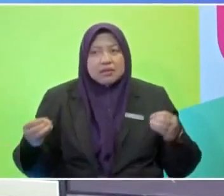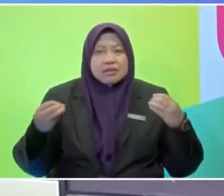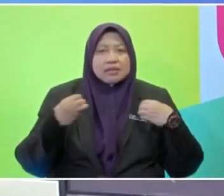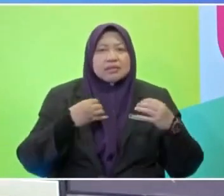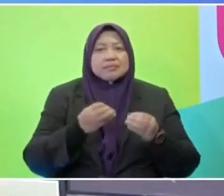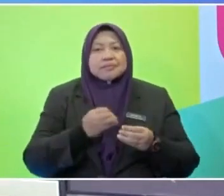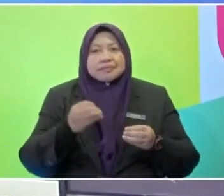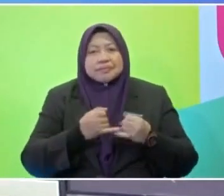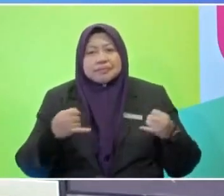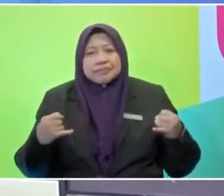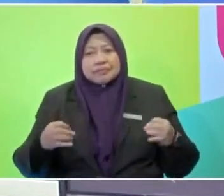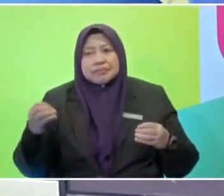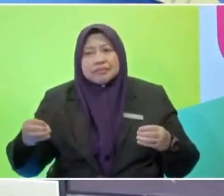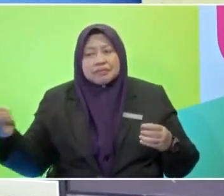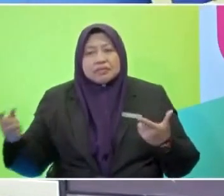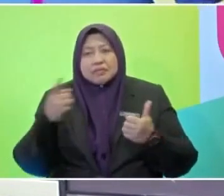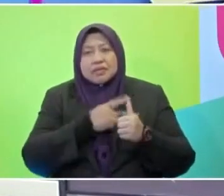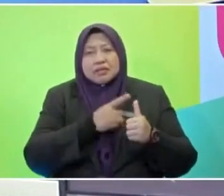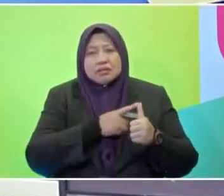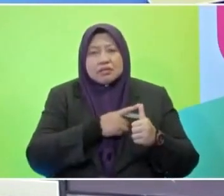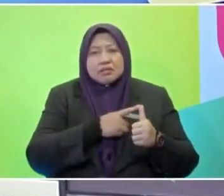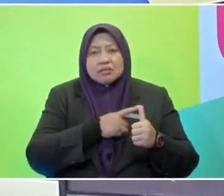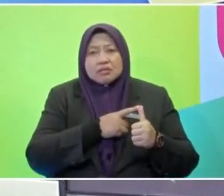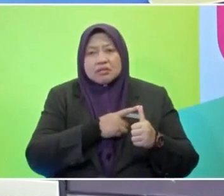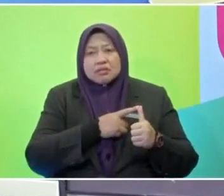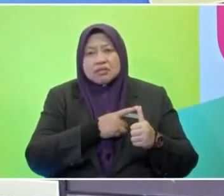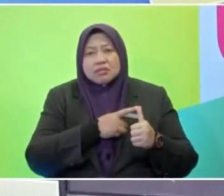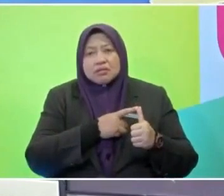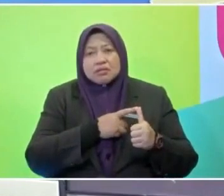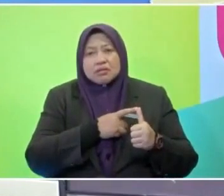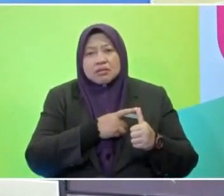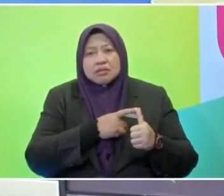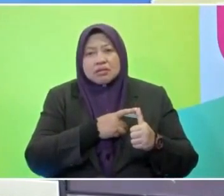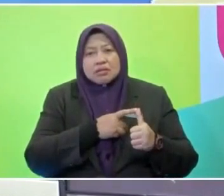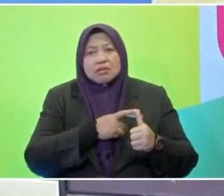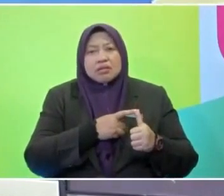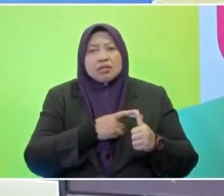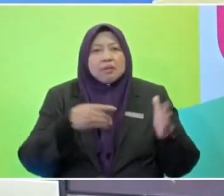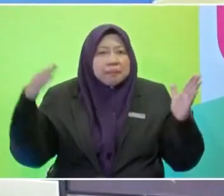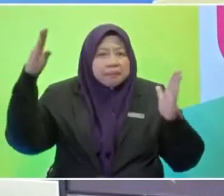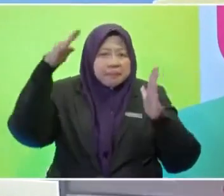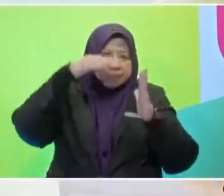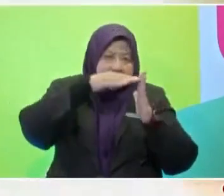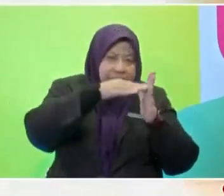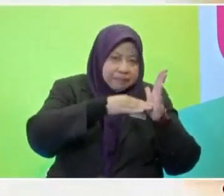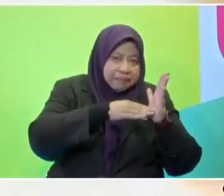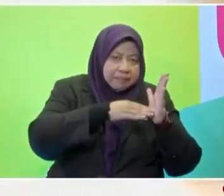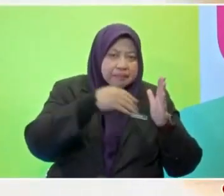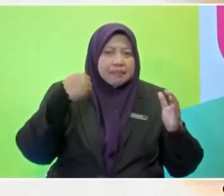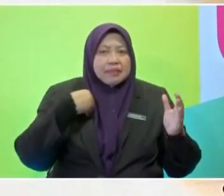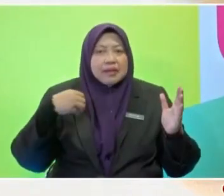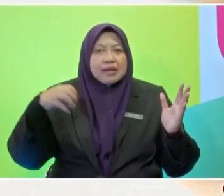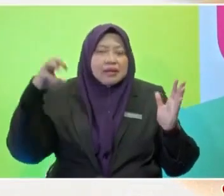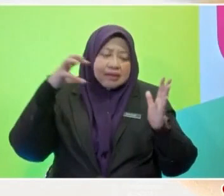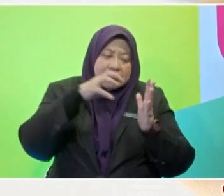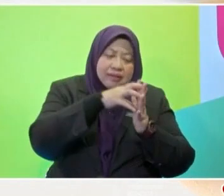Okay? So there are three types of object. The first one will be, we have this opaque object, we have the transparent object, and also